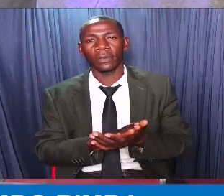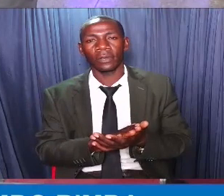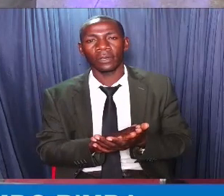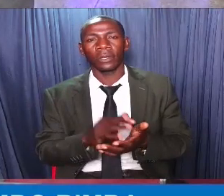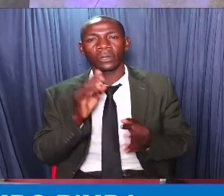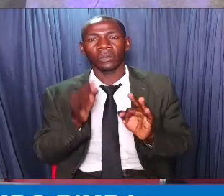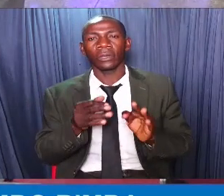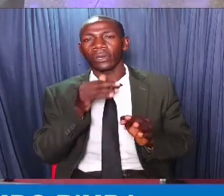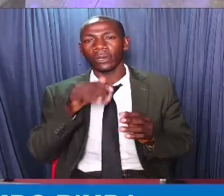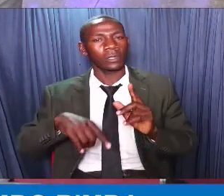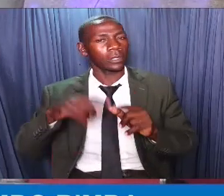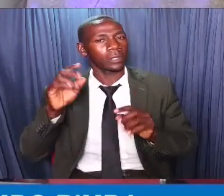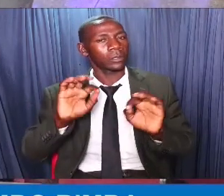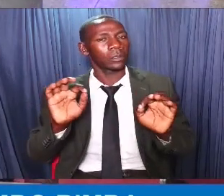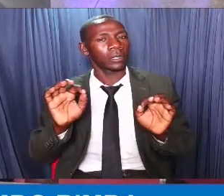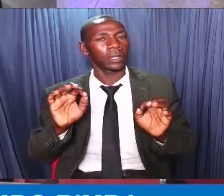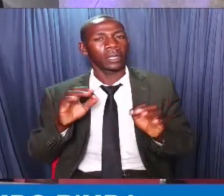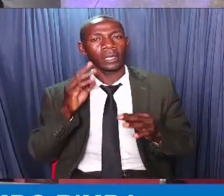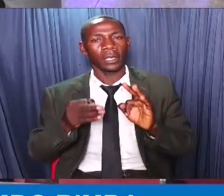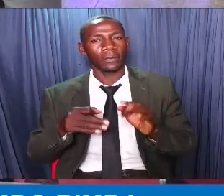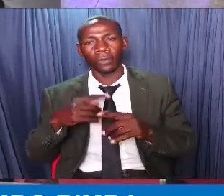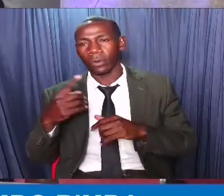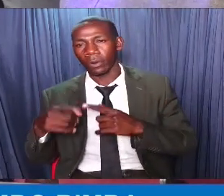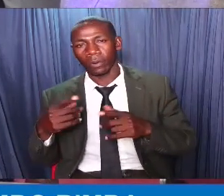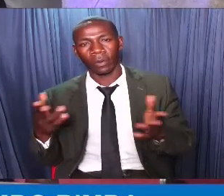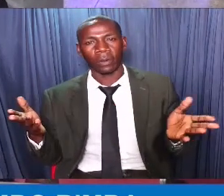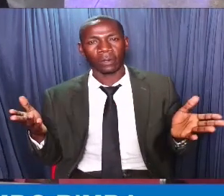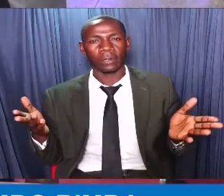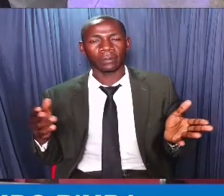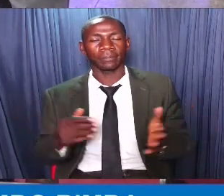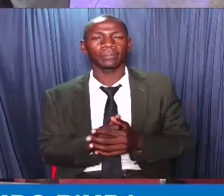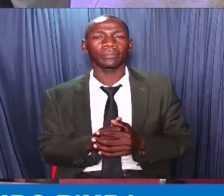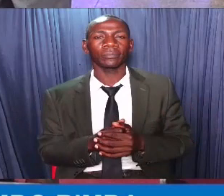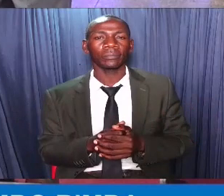Basi utafaulu. So you won't succeed. Hata ukaenda wapi. However you wind around.